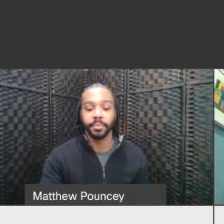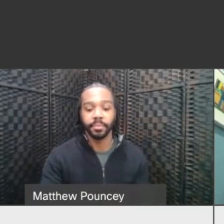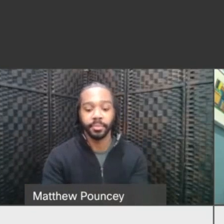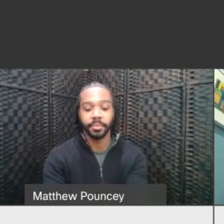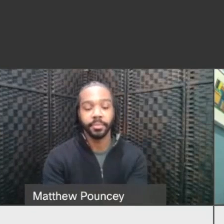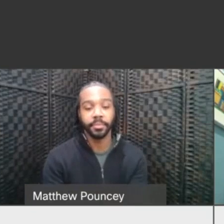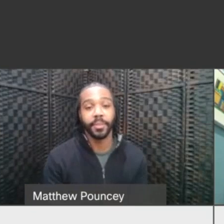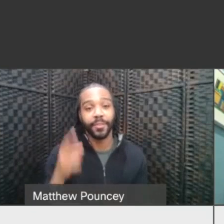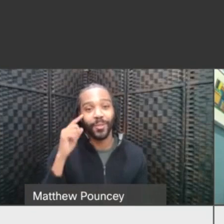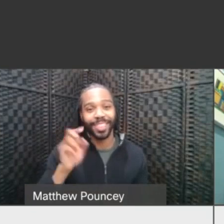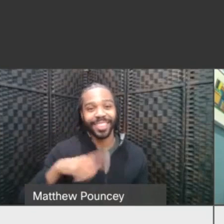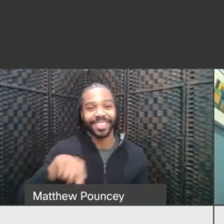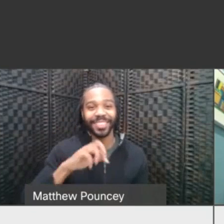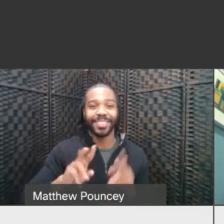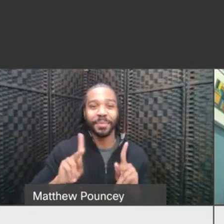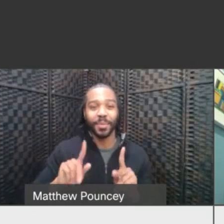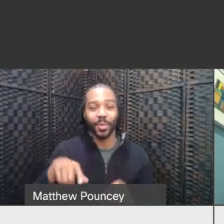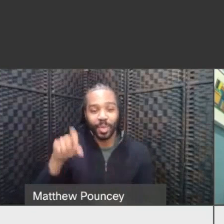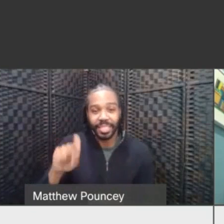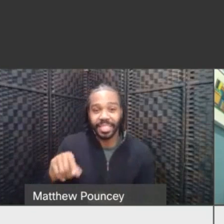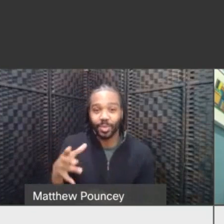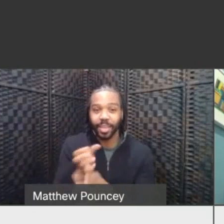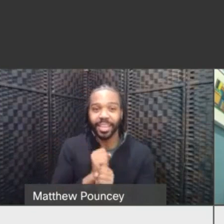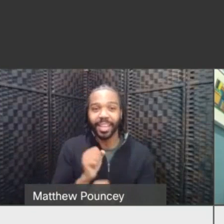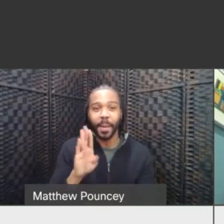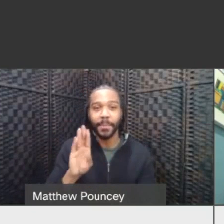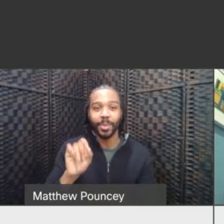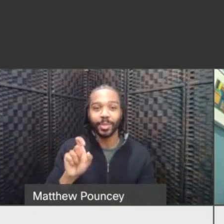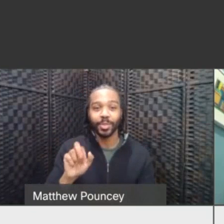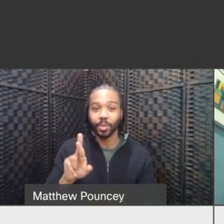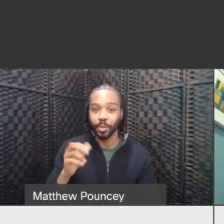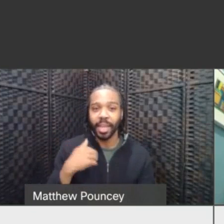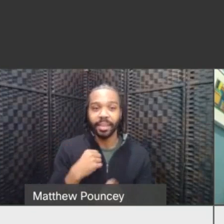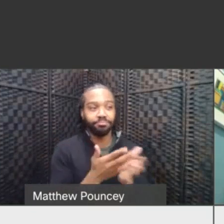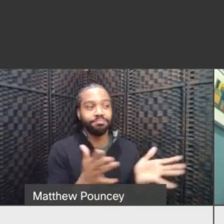So for people who need a booster, they are widely available.